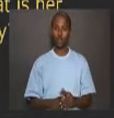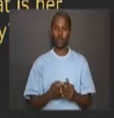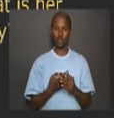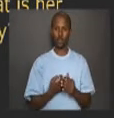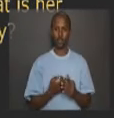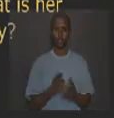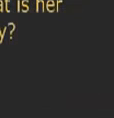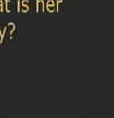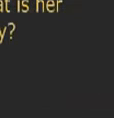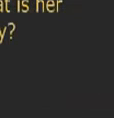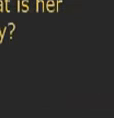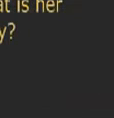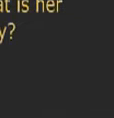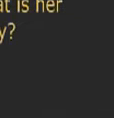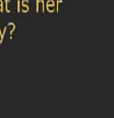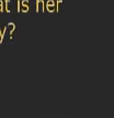Begin.